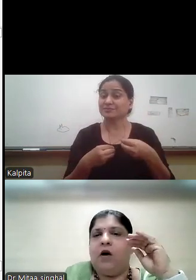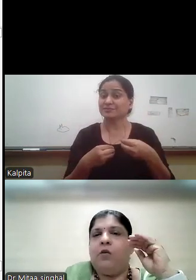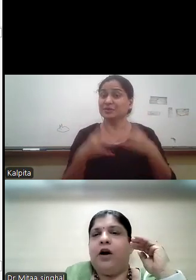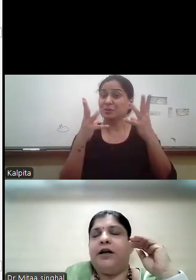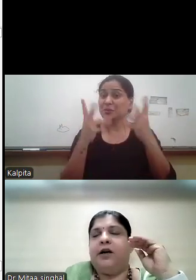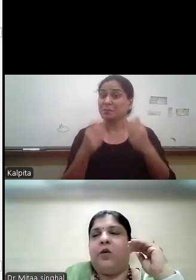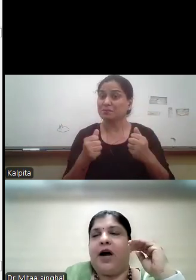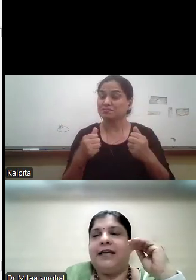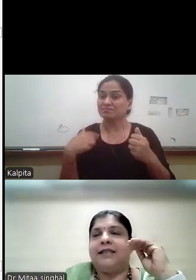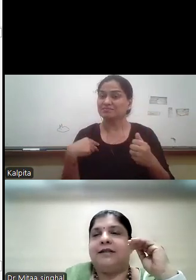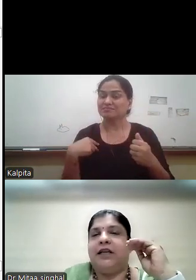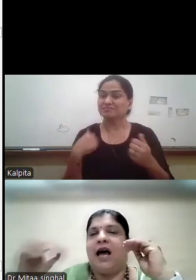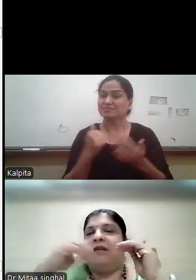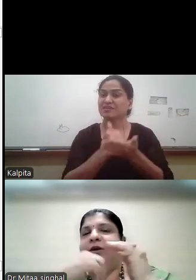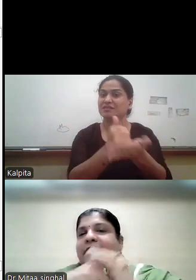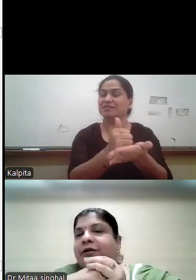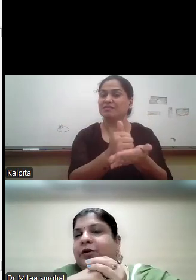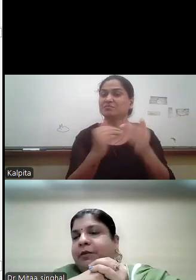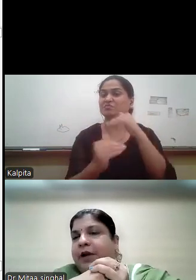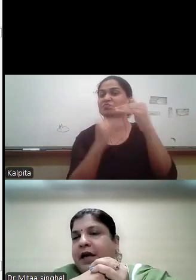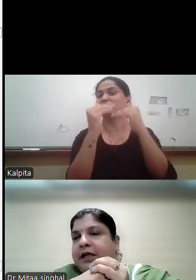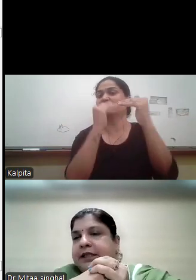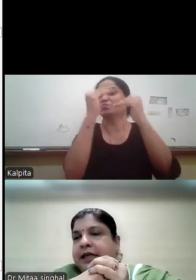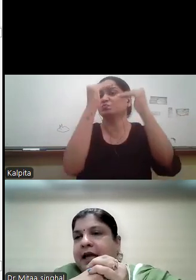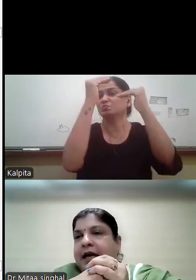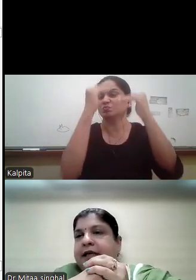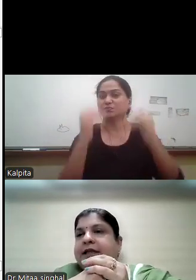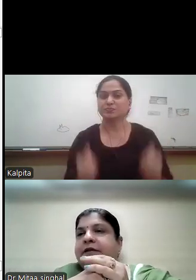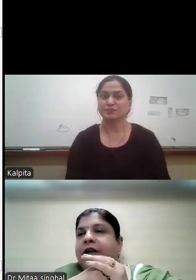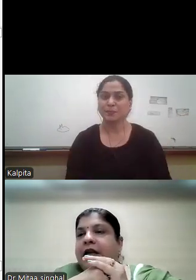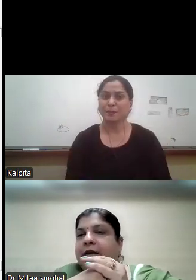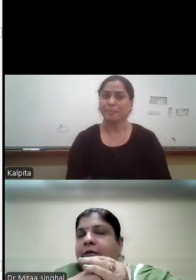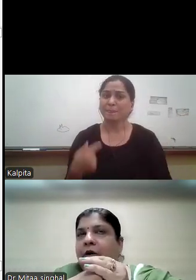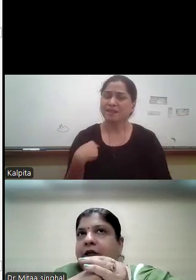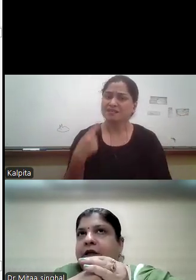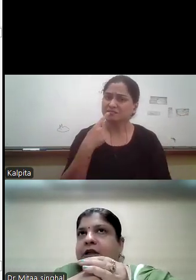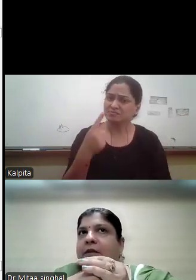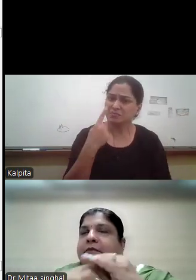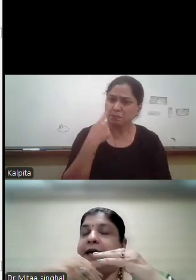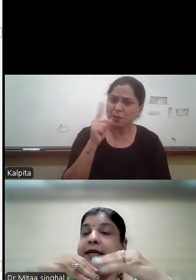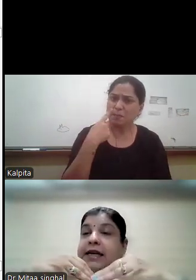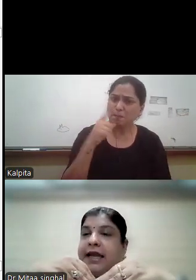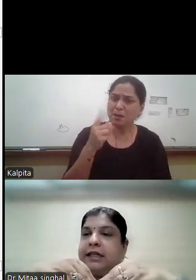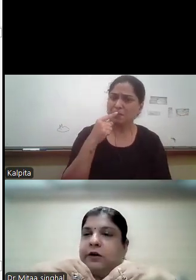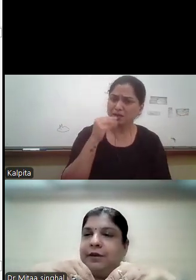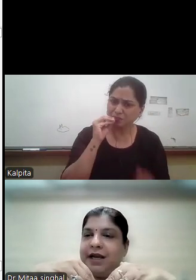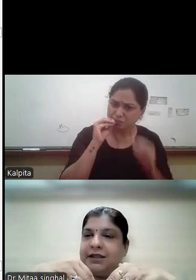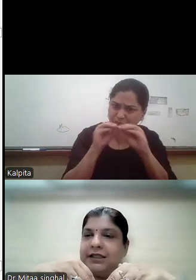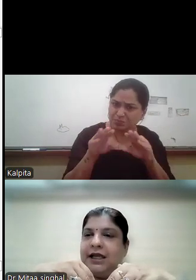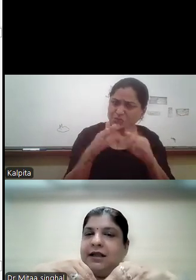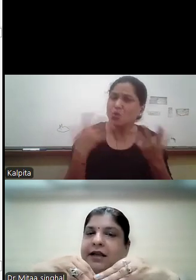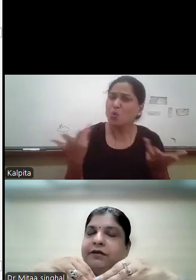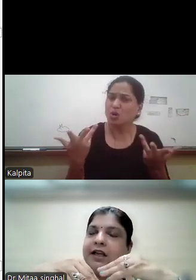progress. Now, what advice we have to give to the parents? It is very important, the mental health of the